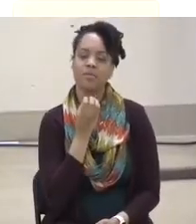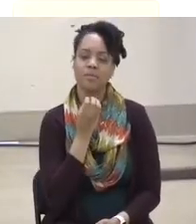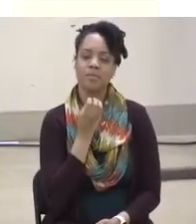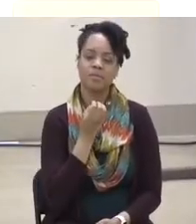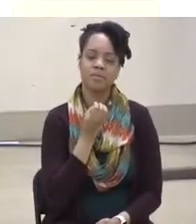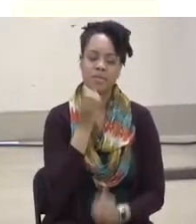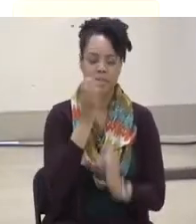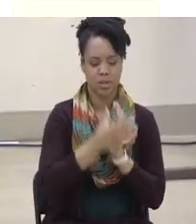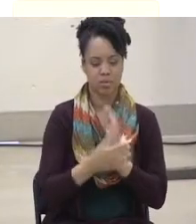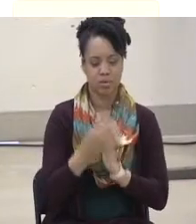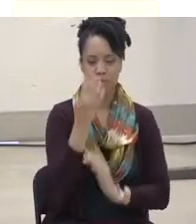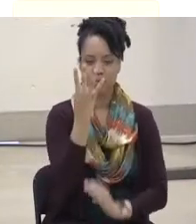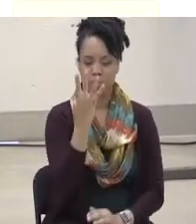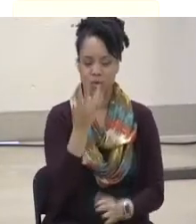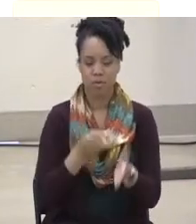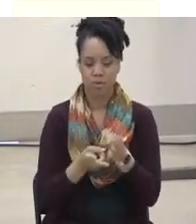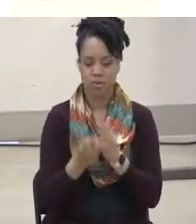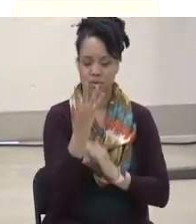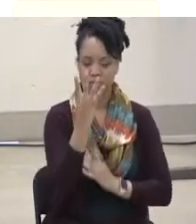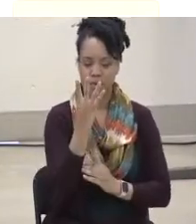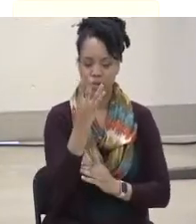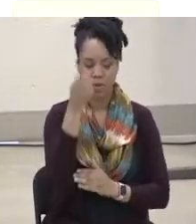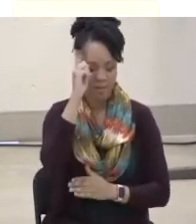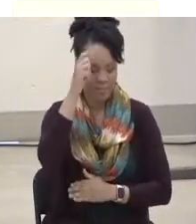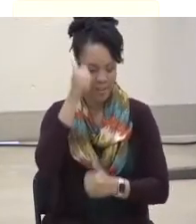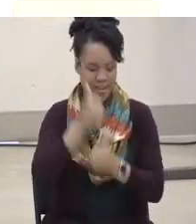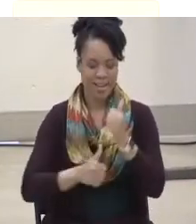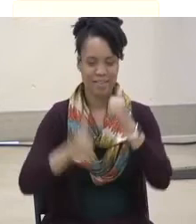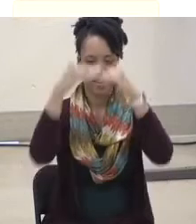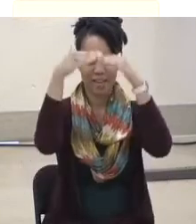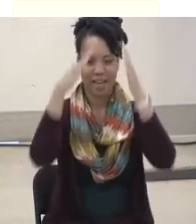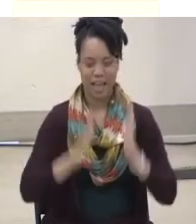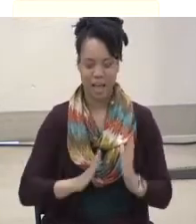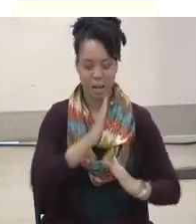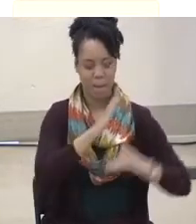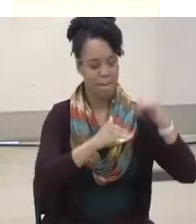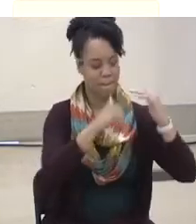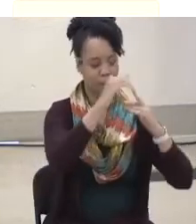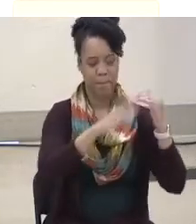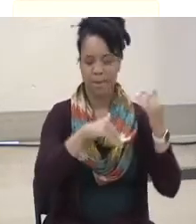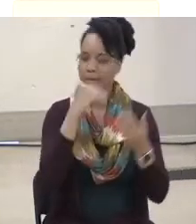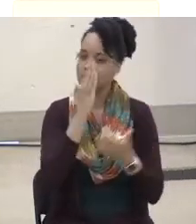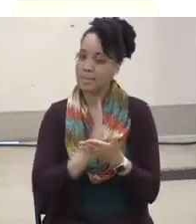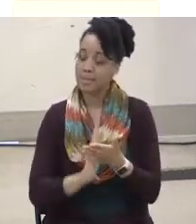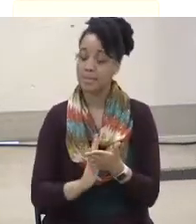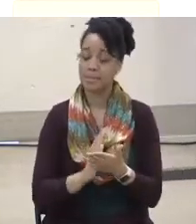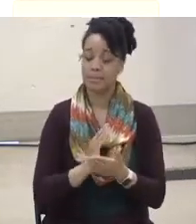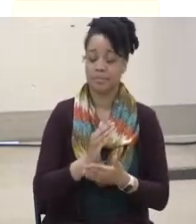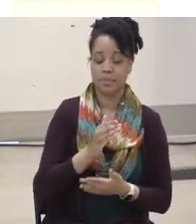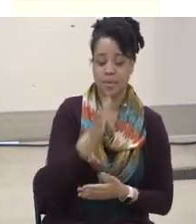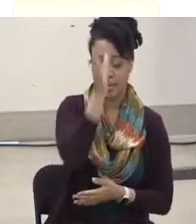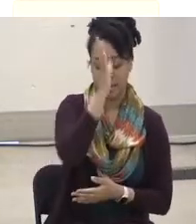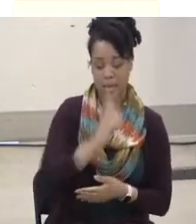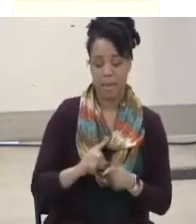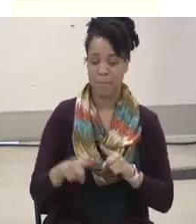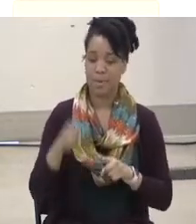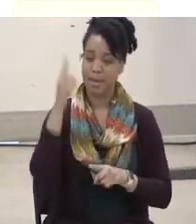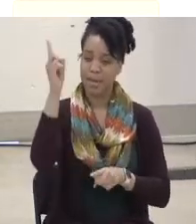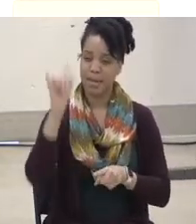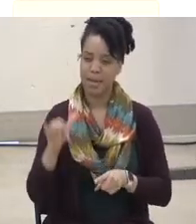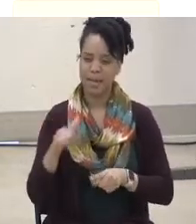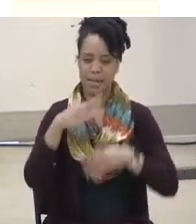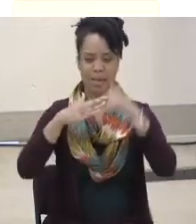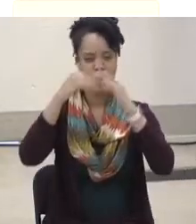4, verse 4, for every house is builded by some man, but he that built all things